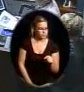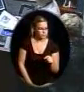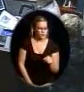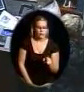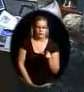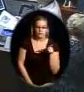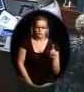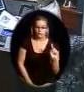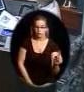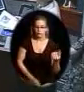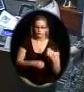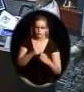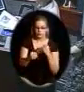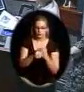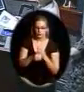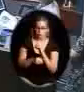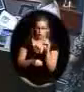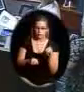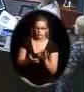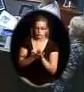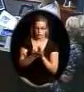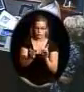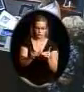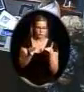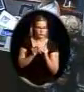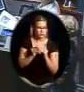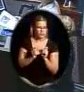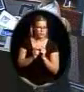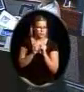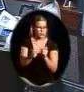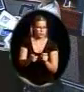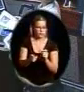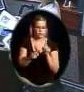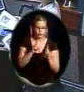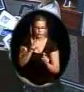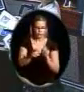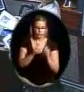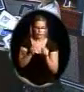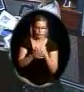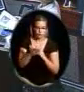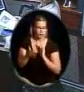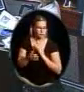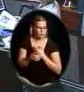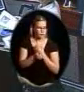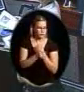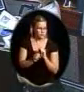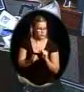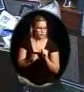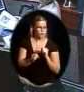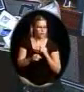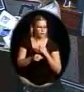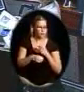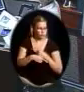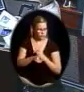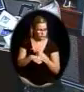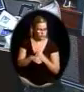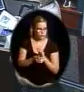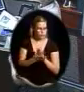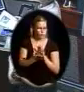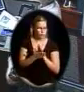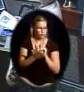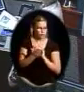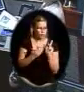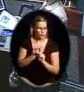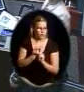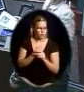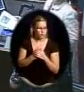the first year that the Olathe School District administered the Communities That Care survey as part of our Safe and Drug-Free Schools program. In previous